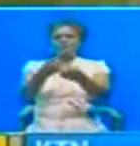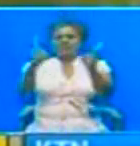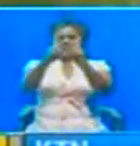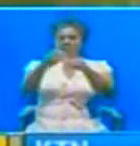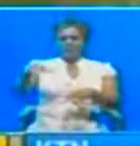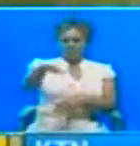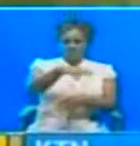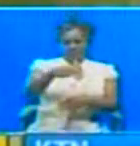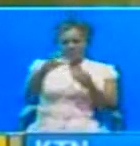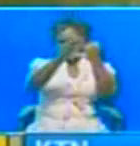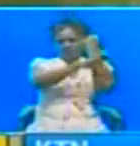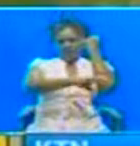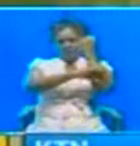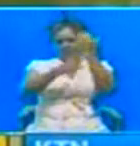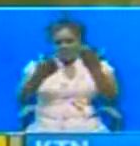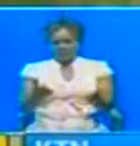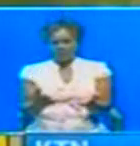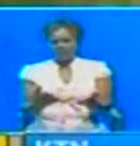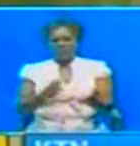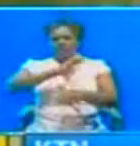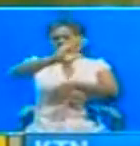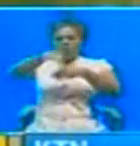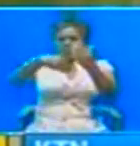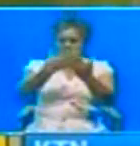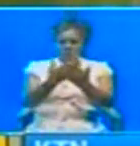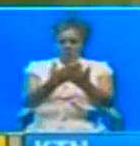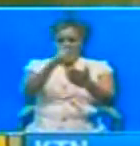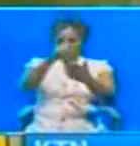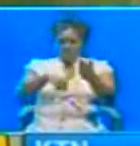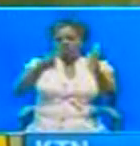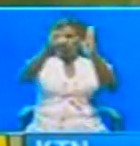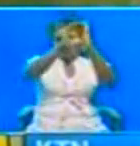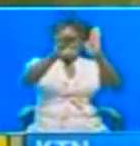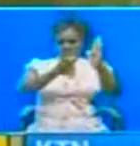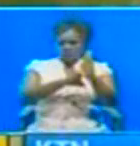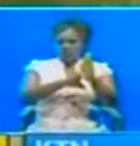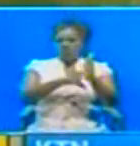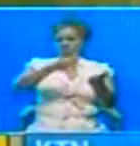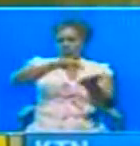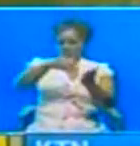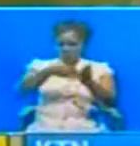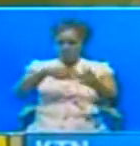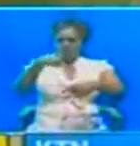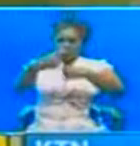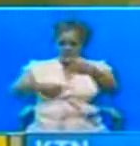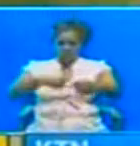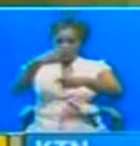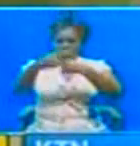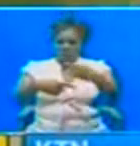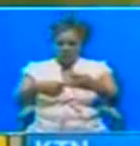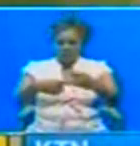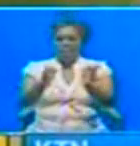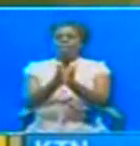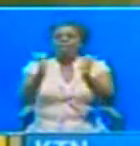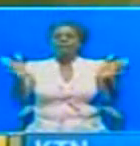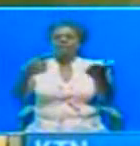space in this country that all what the Constitution means continues to be a matter of